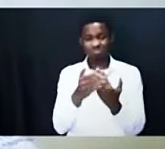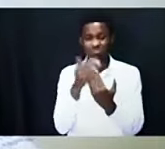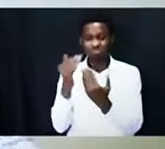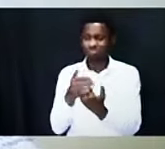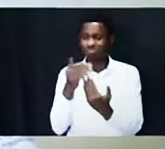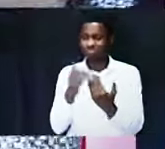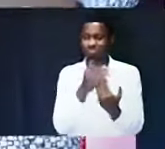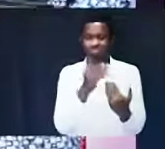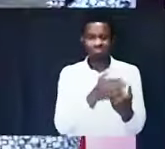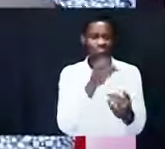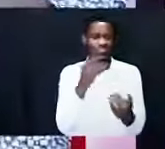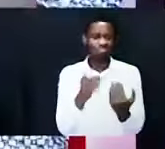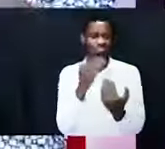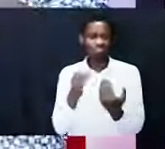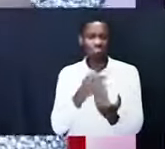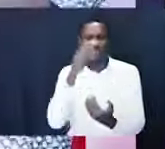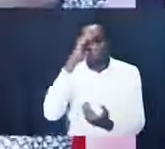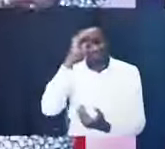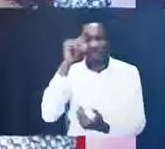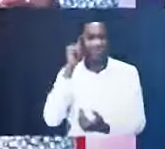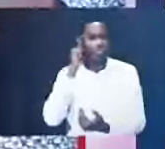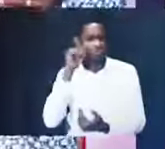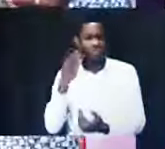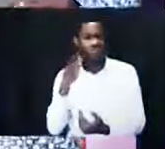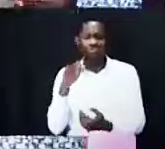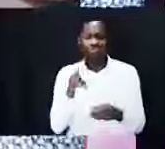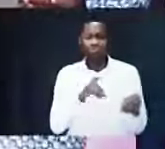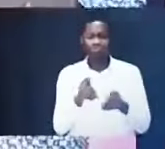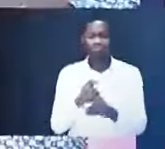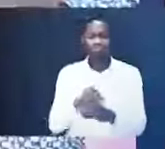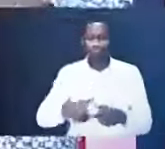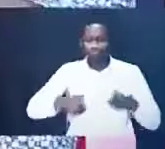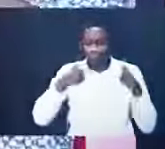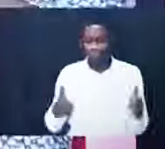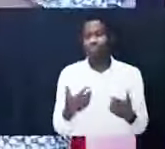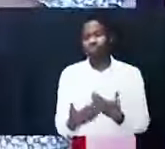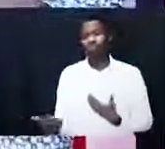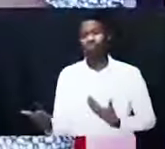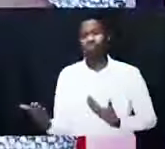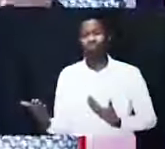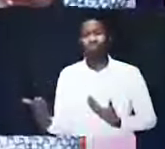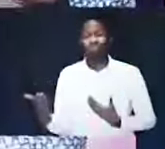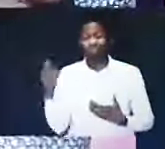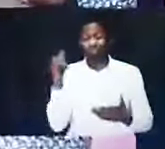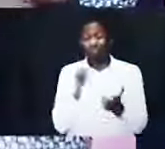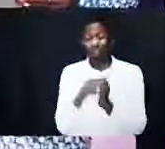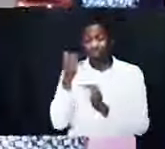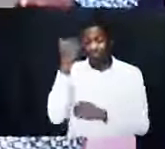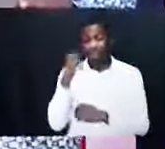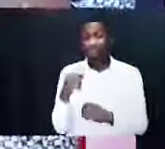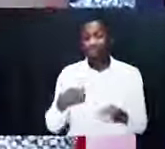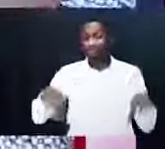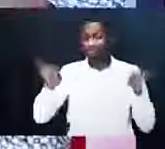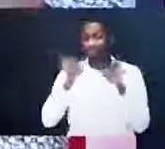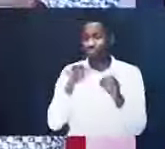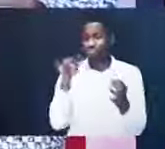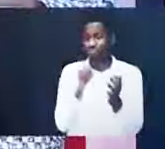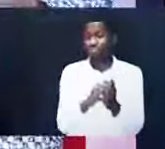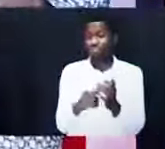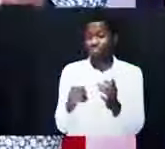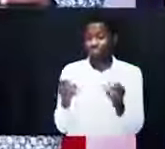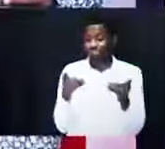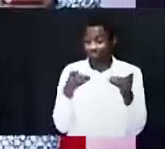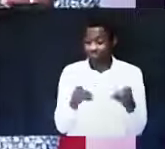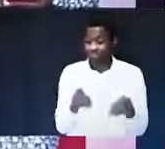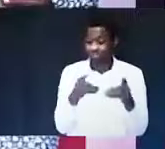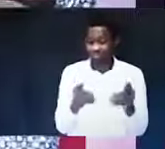ordinary women to do extraordinary things. See, that is why it was necessary that the disciples